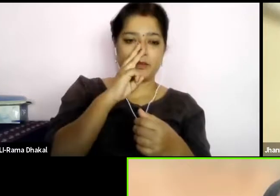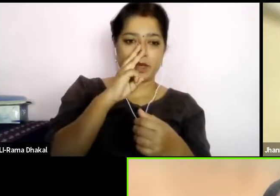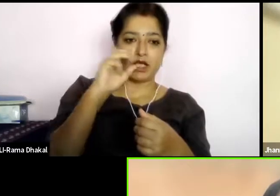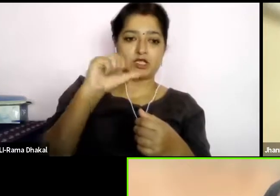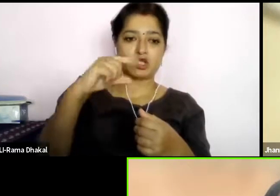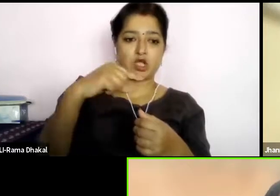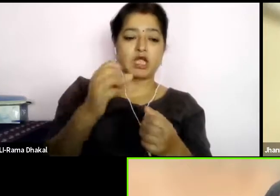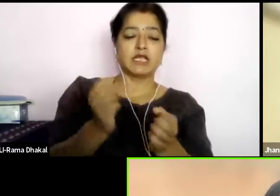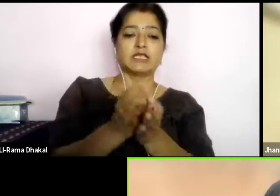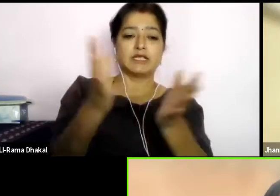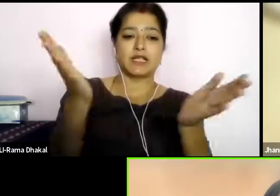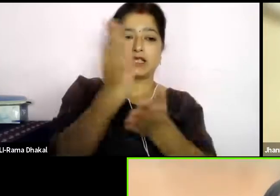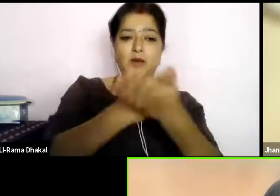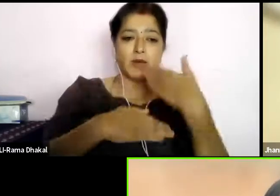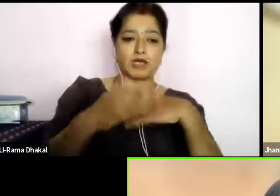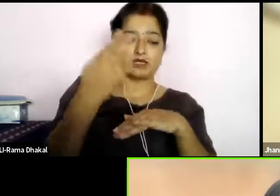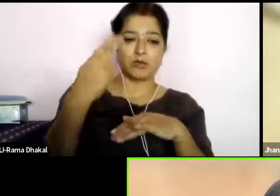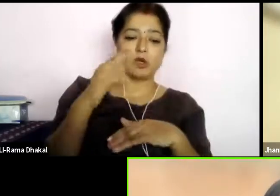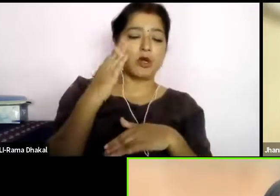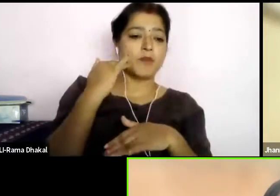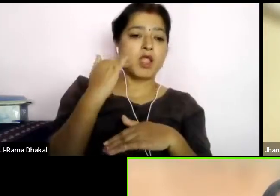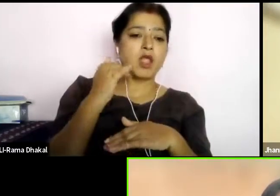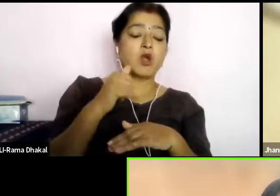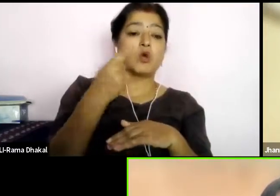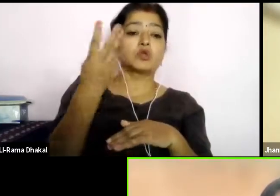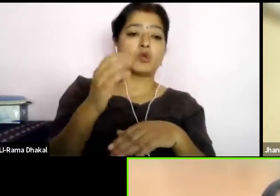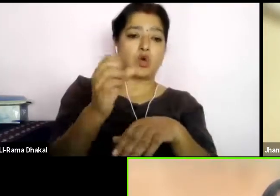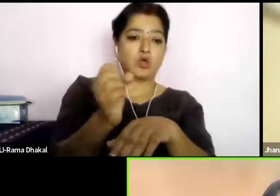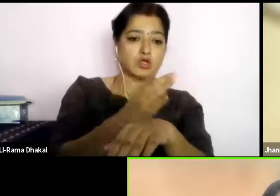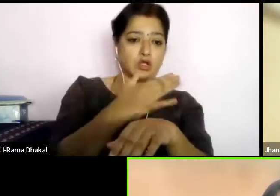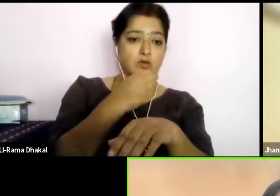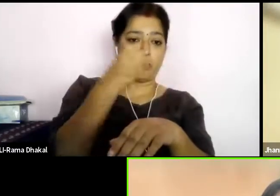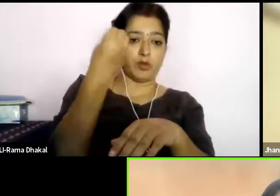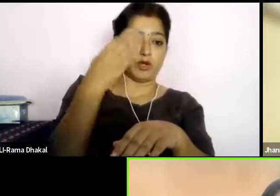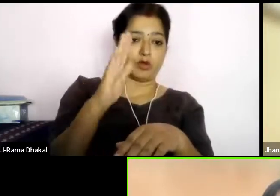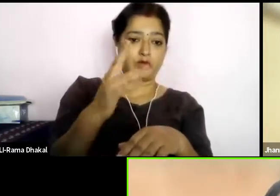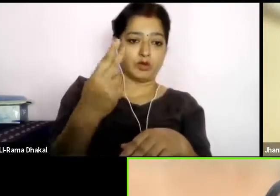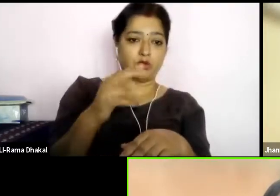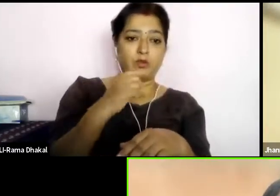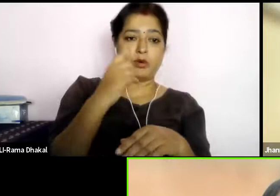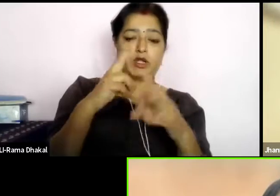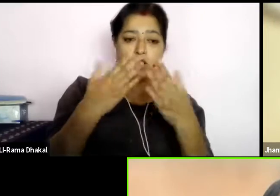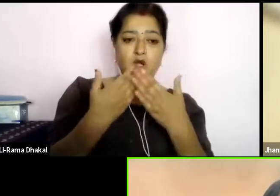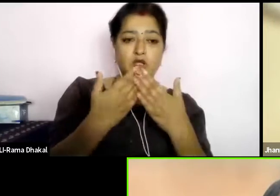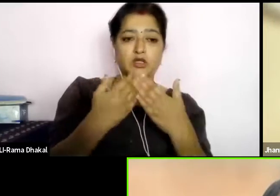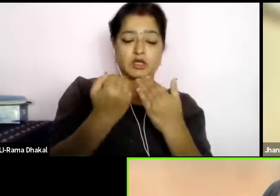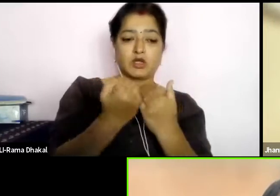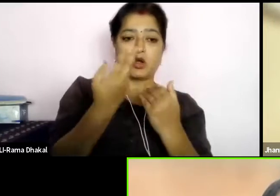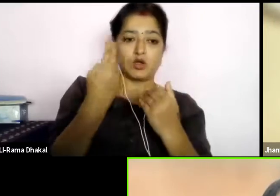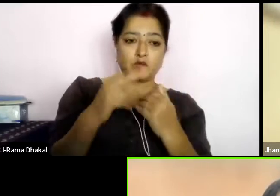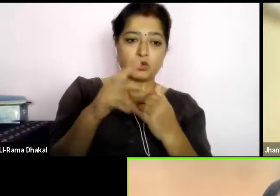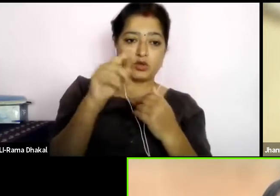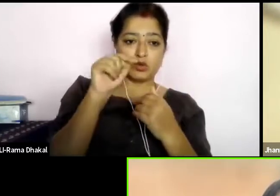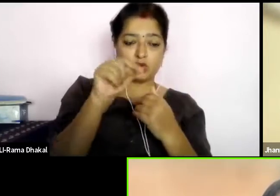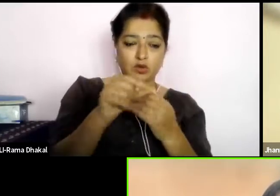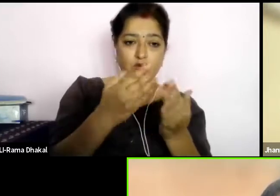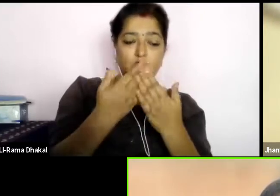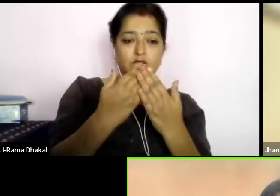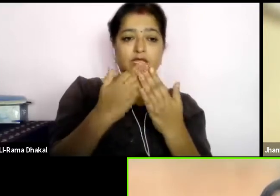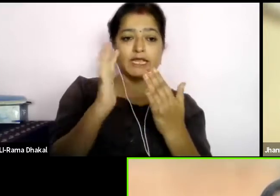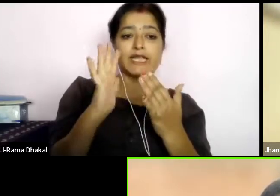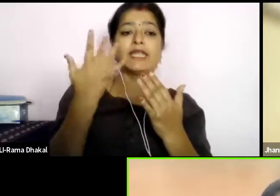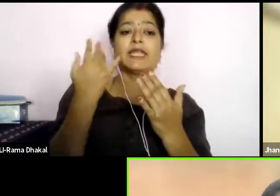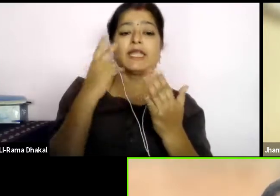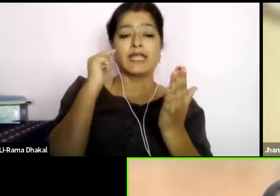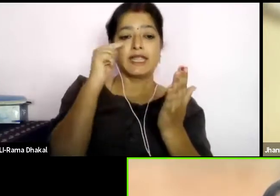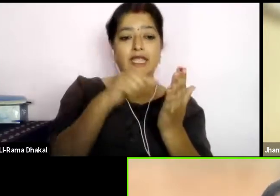And this study has clearly outlined that 80% indigenous women with disabilities do not